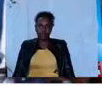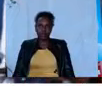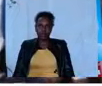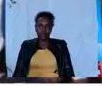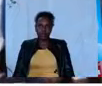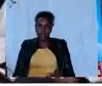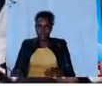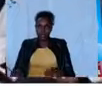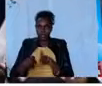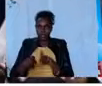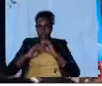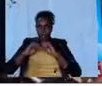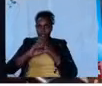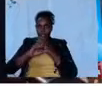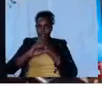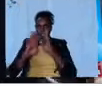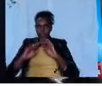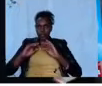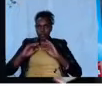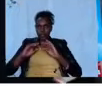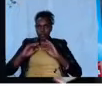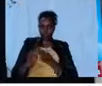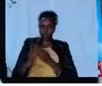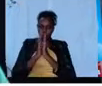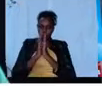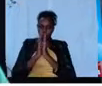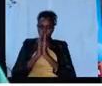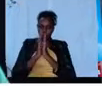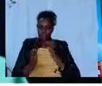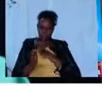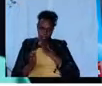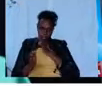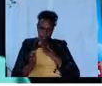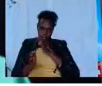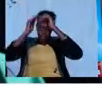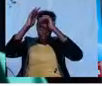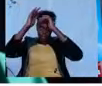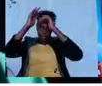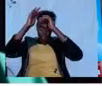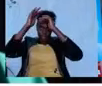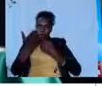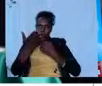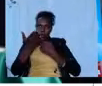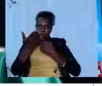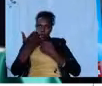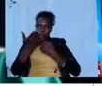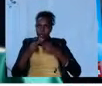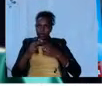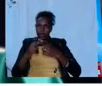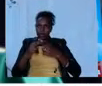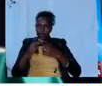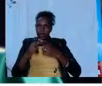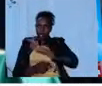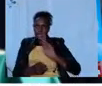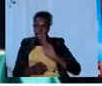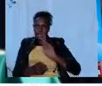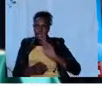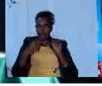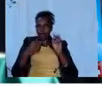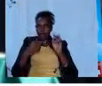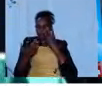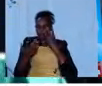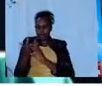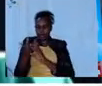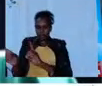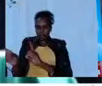hallelujah. As our Savior taught us, so we pray. Our Father in heaven, holy be your name, your kingdom come. Your will be done on